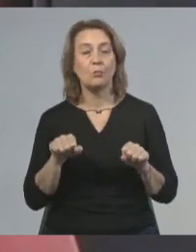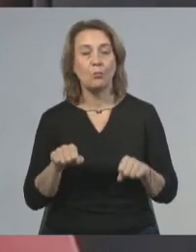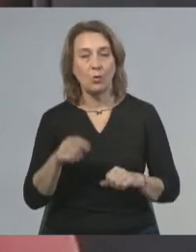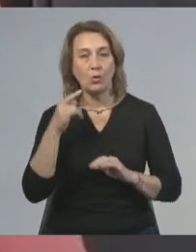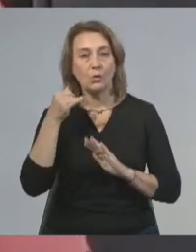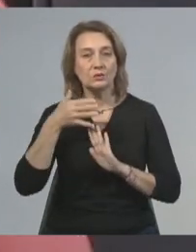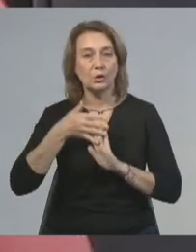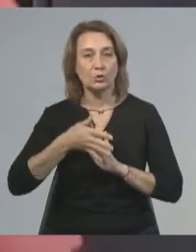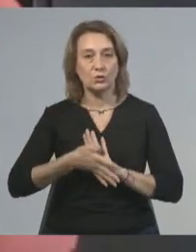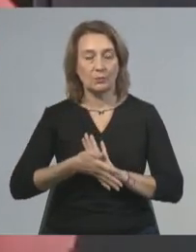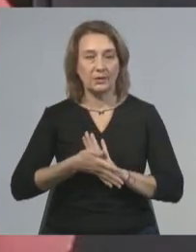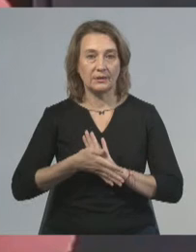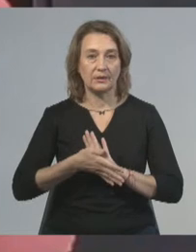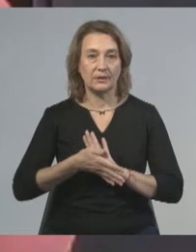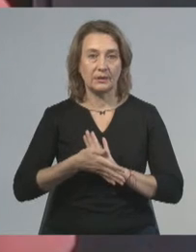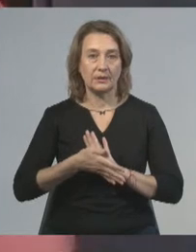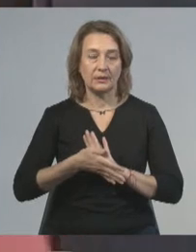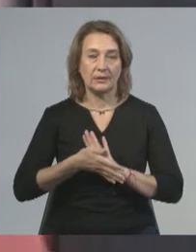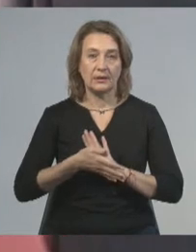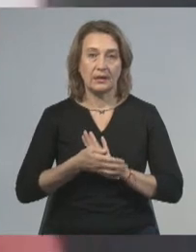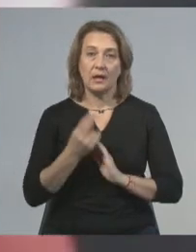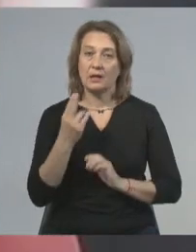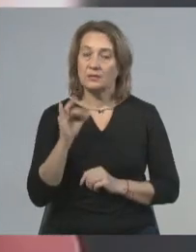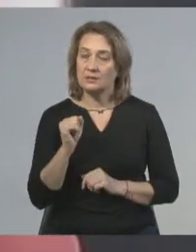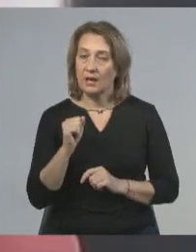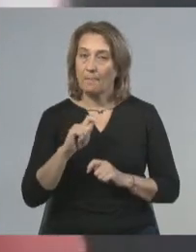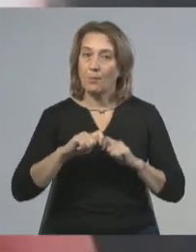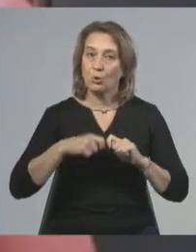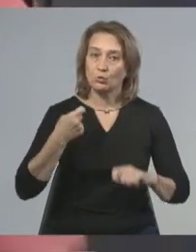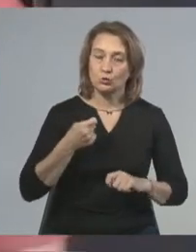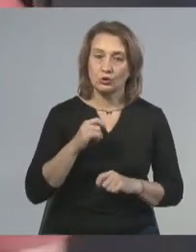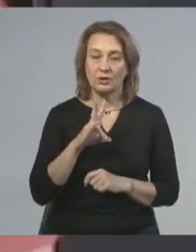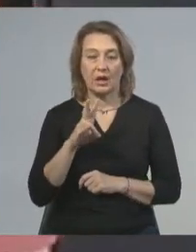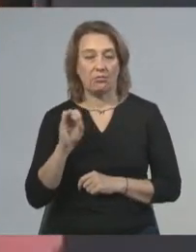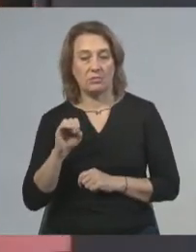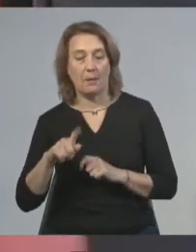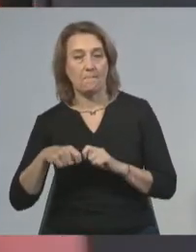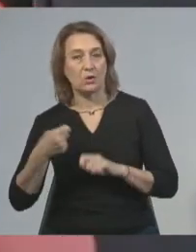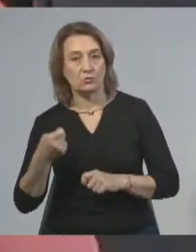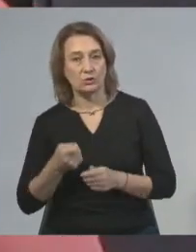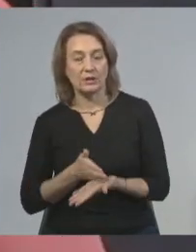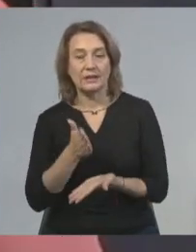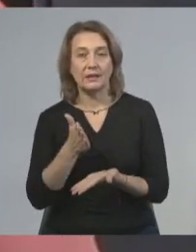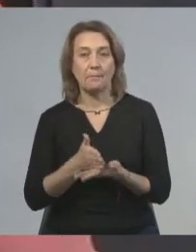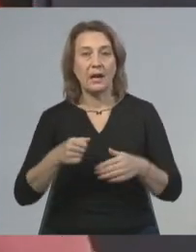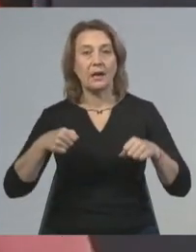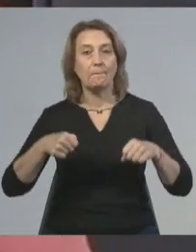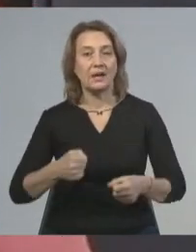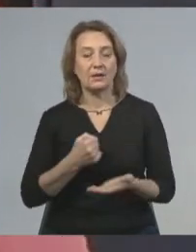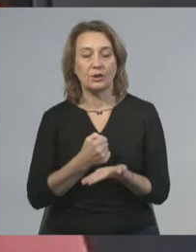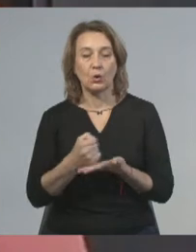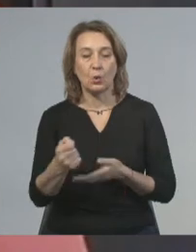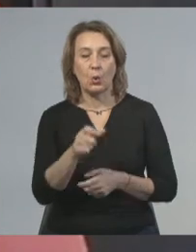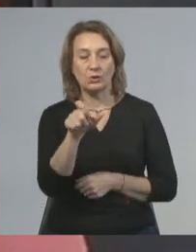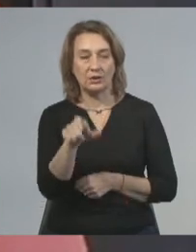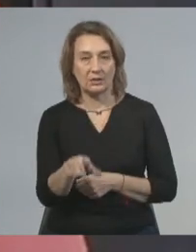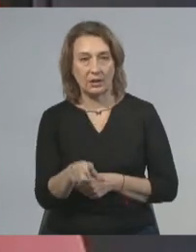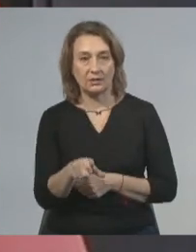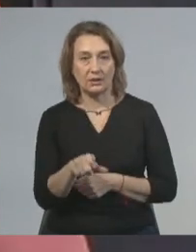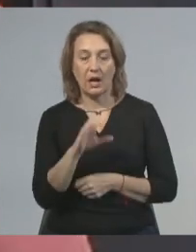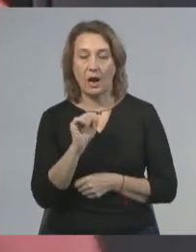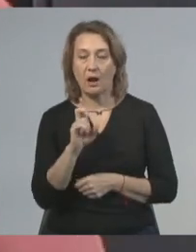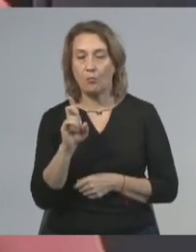we didn't have the opportunity to understand whether some of the things were violations or not